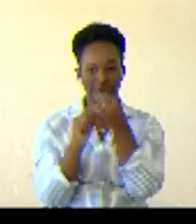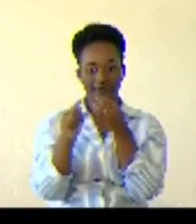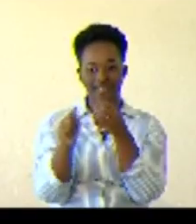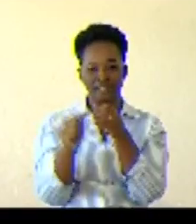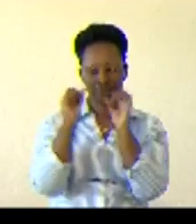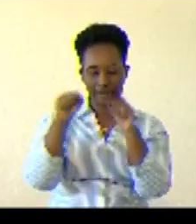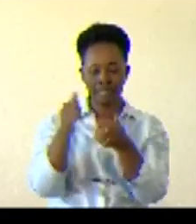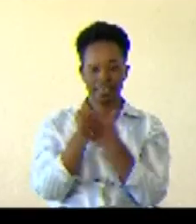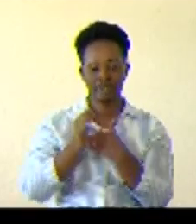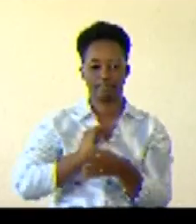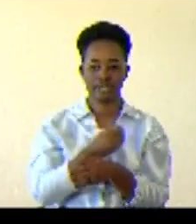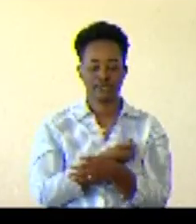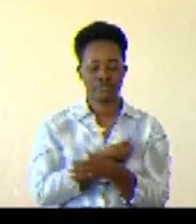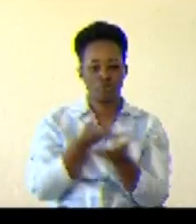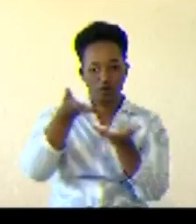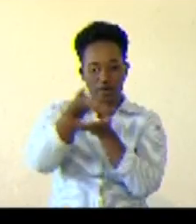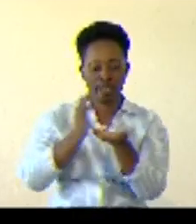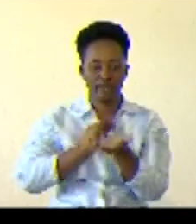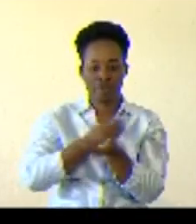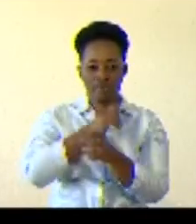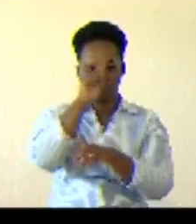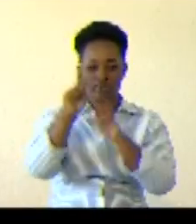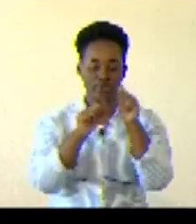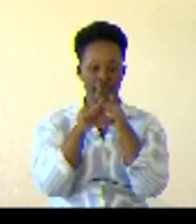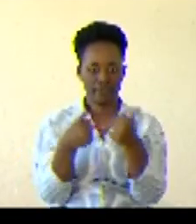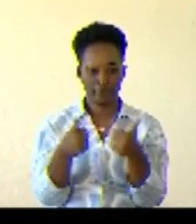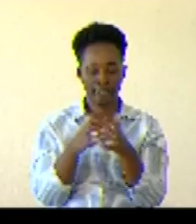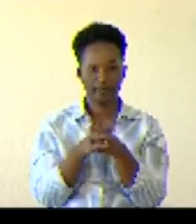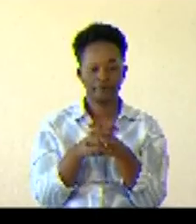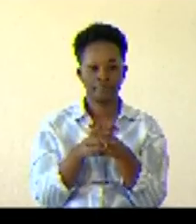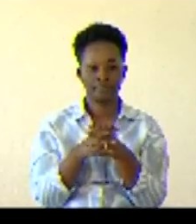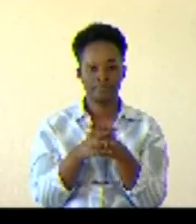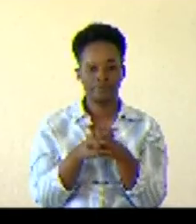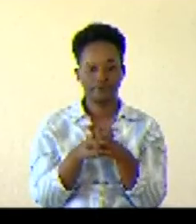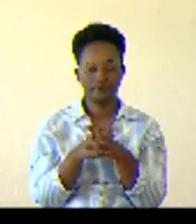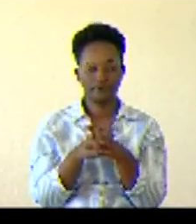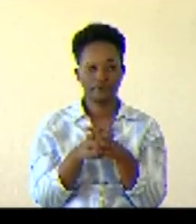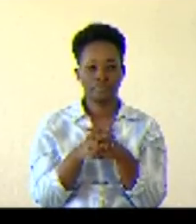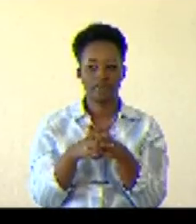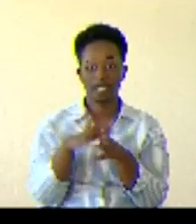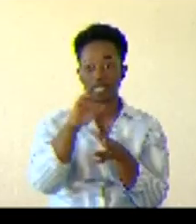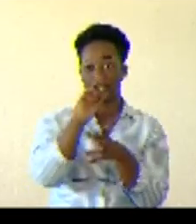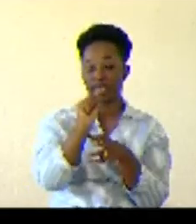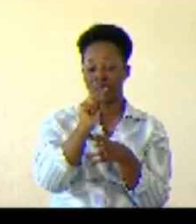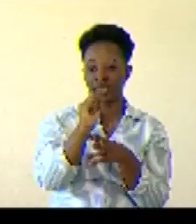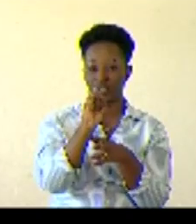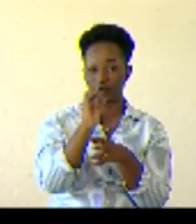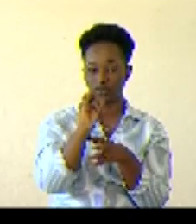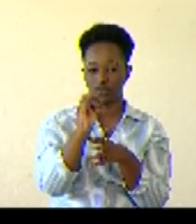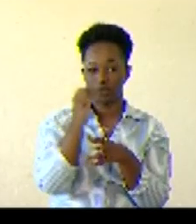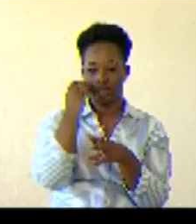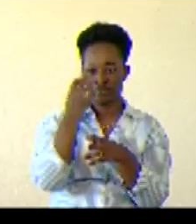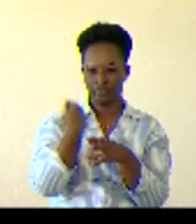can help us to analyze our question very well. So the ratio, if we go back